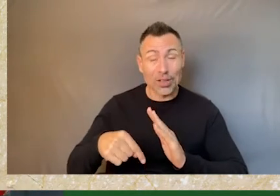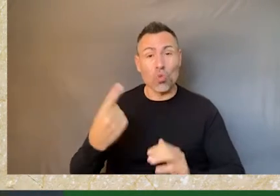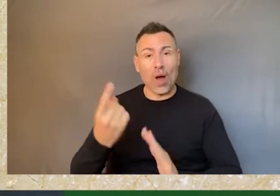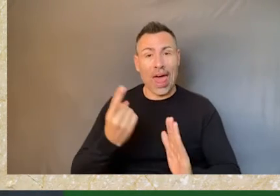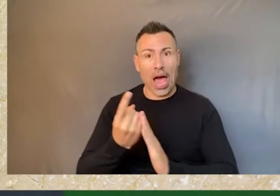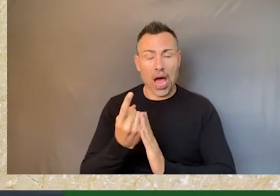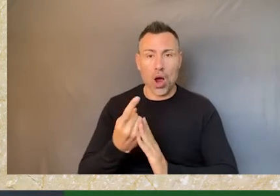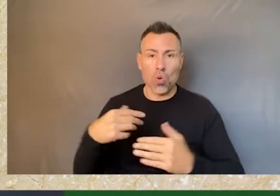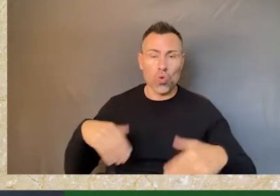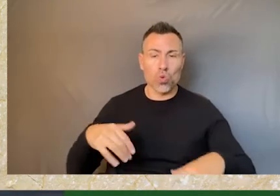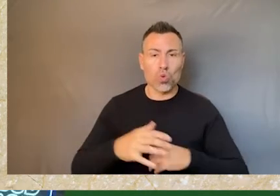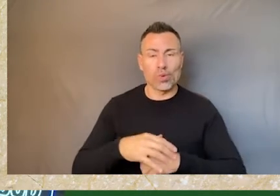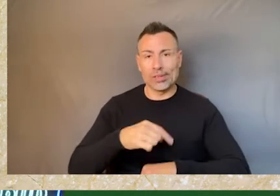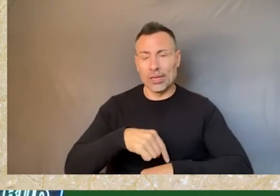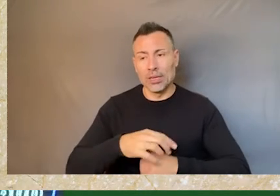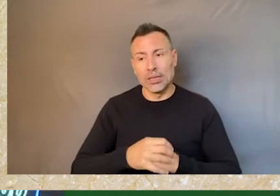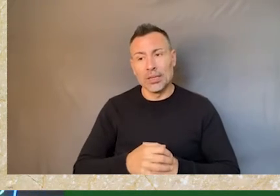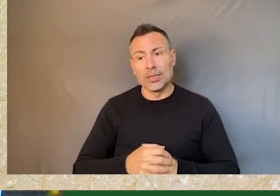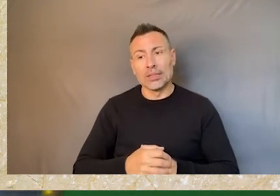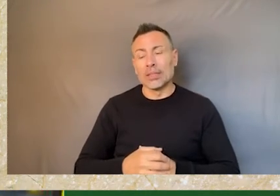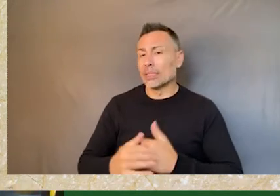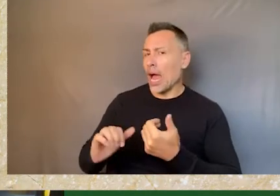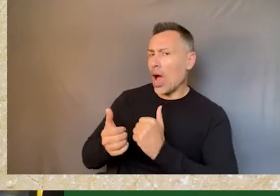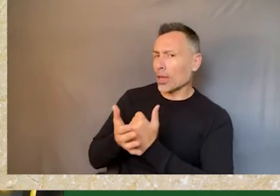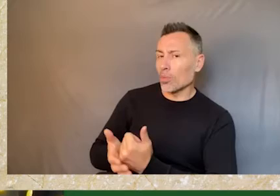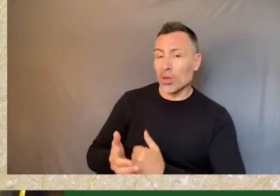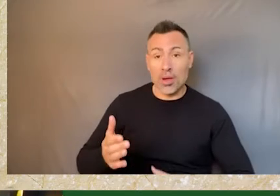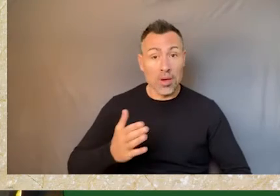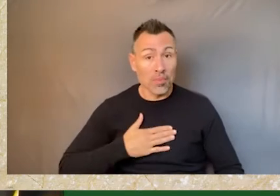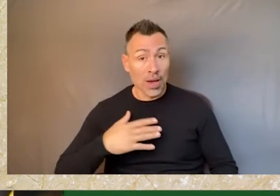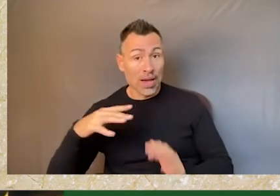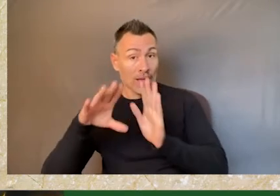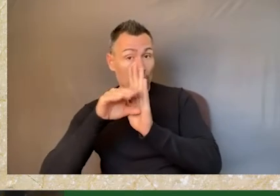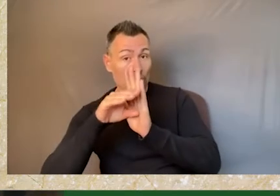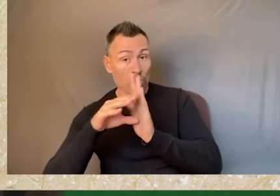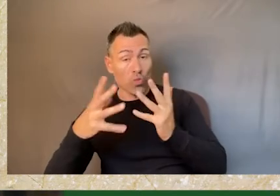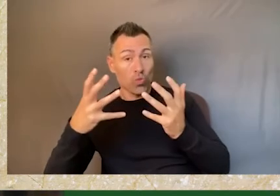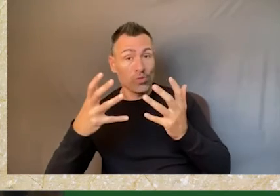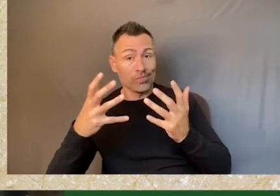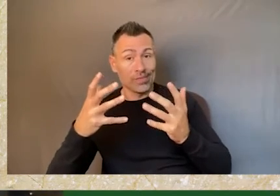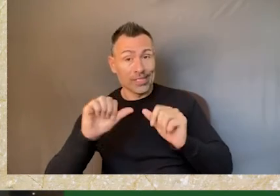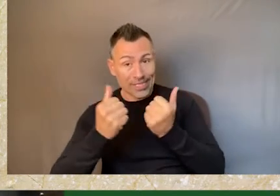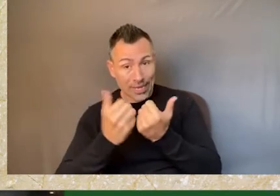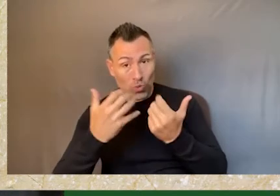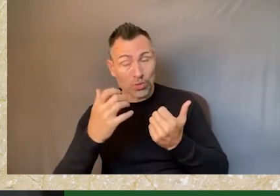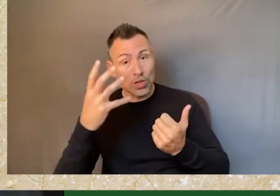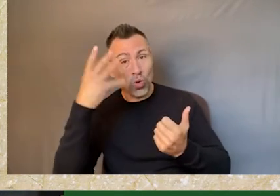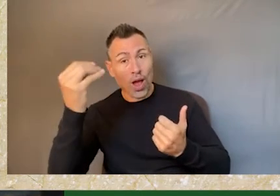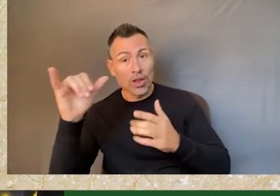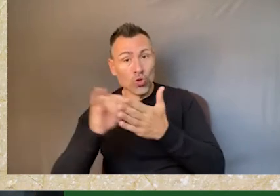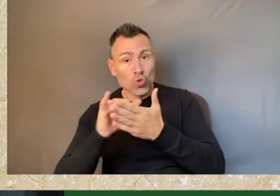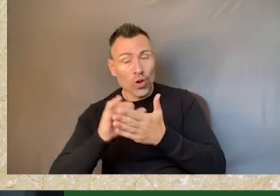today? This film crew wants to send me on a solo New York adventure to get New